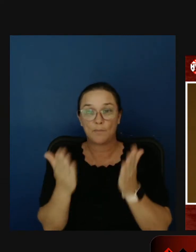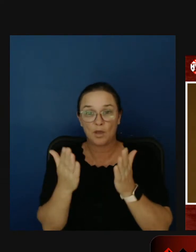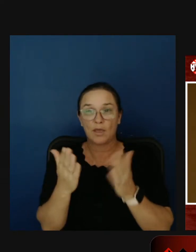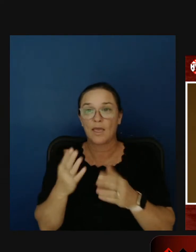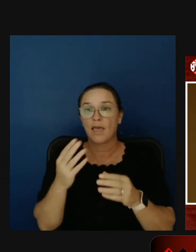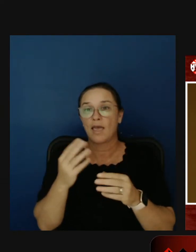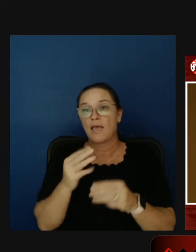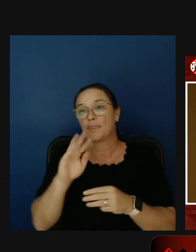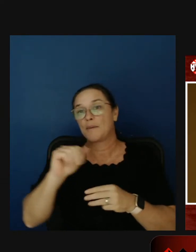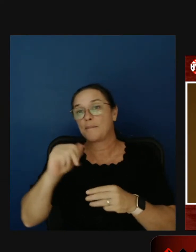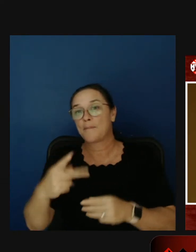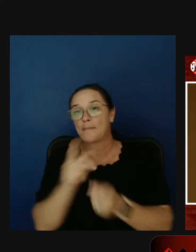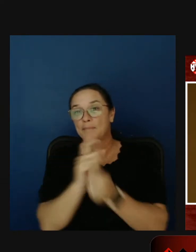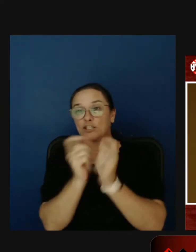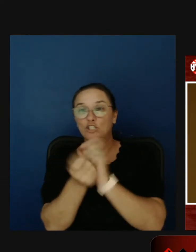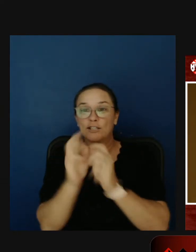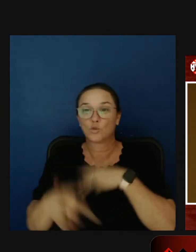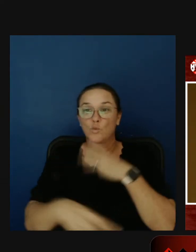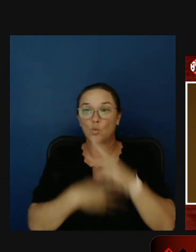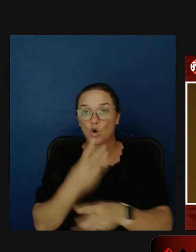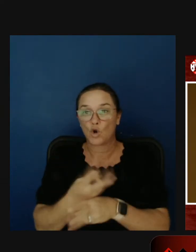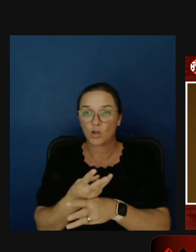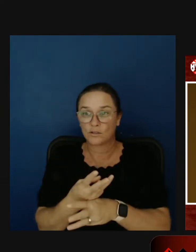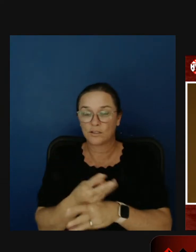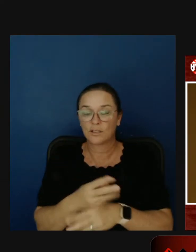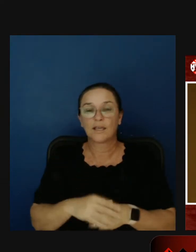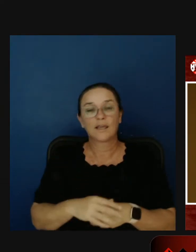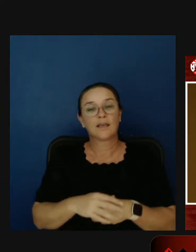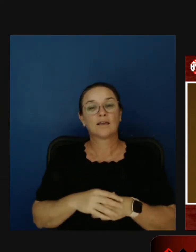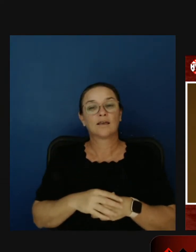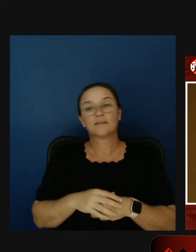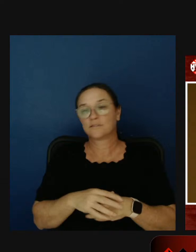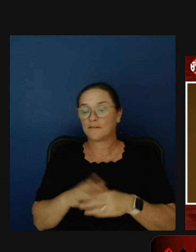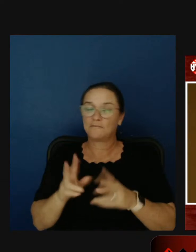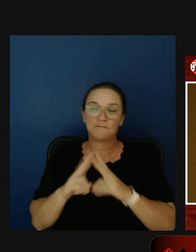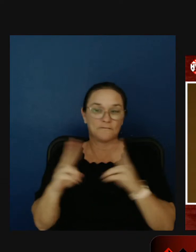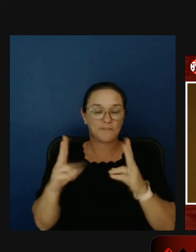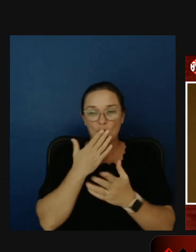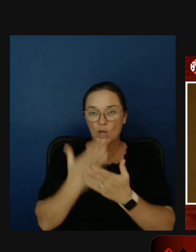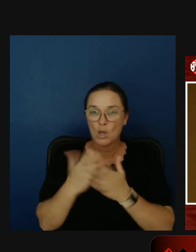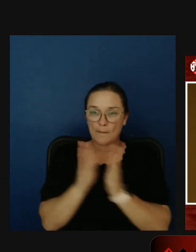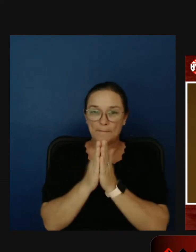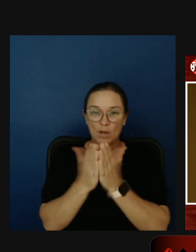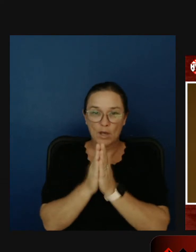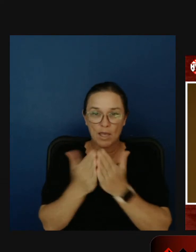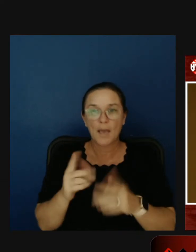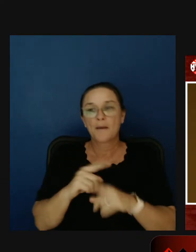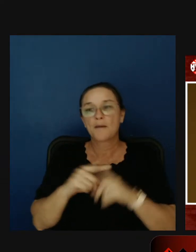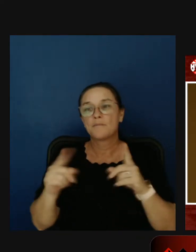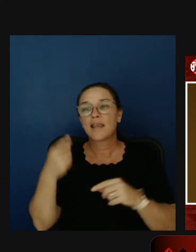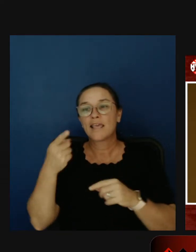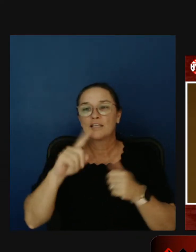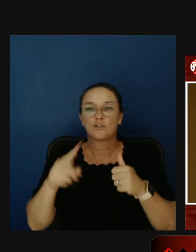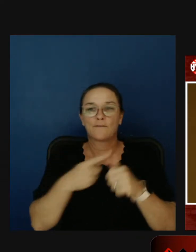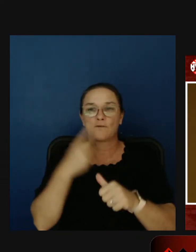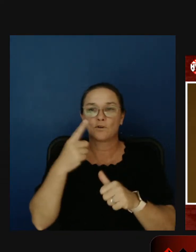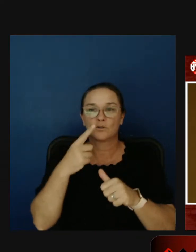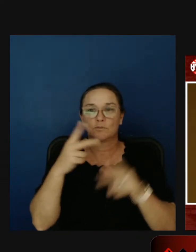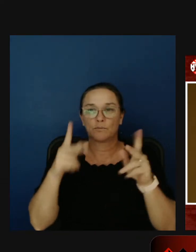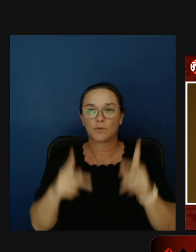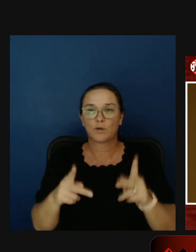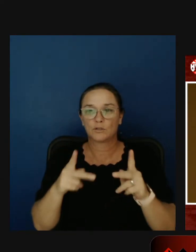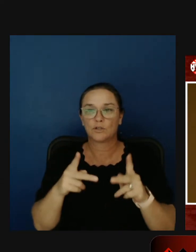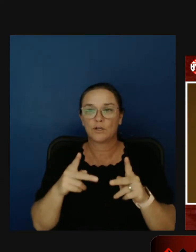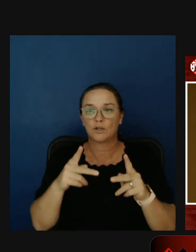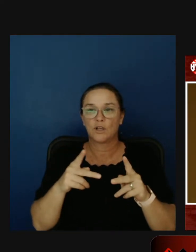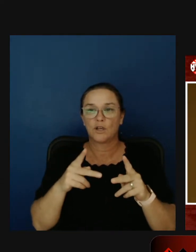the World by Simon Winchester. I would highly recommend it. It's very entertaining. But he is the first person to map an entire country.